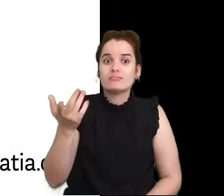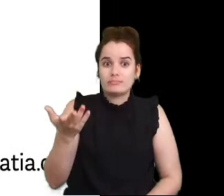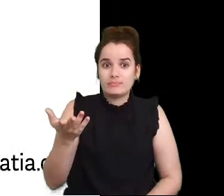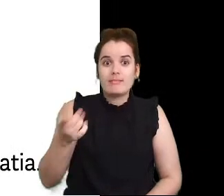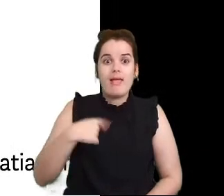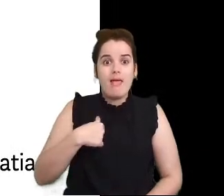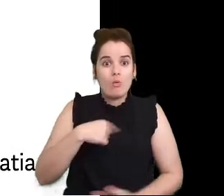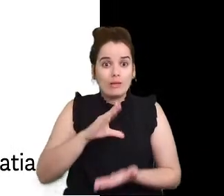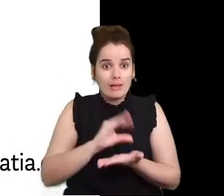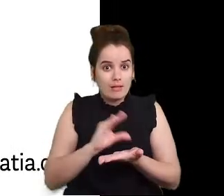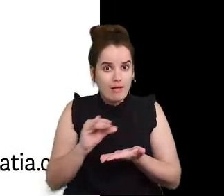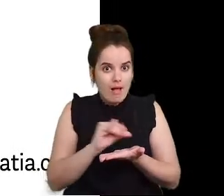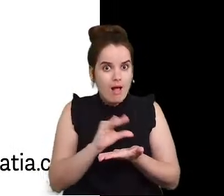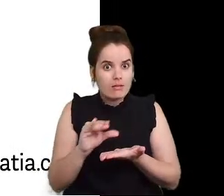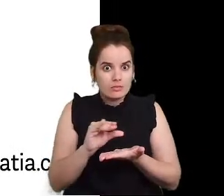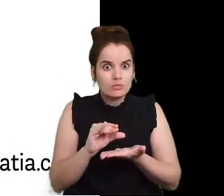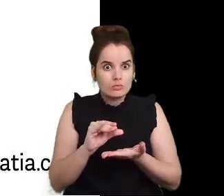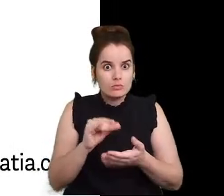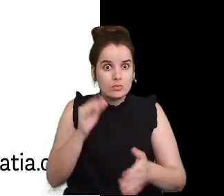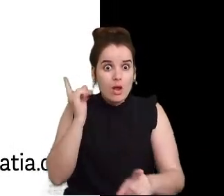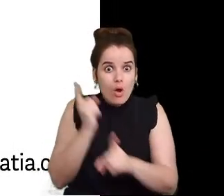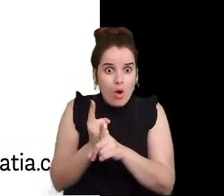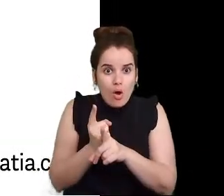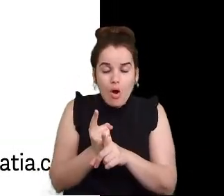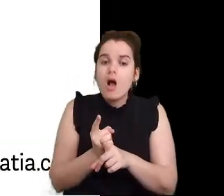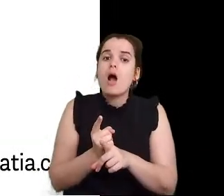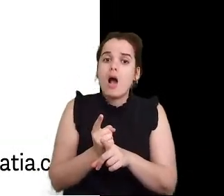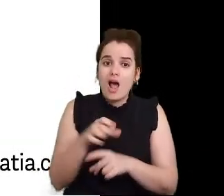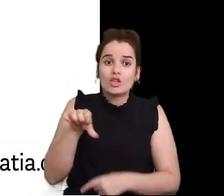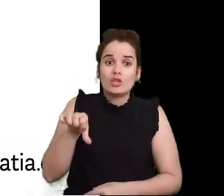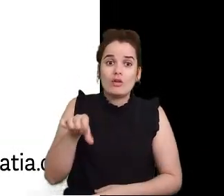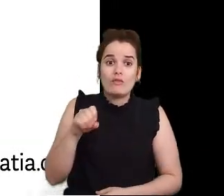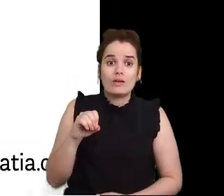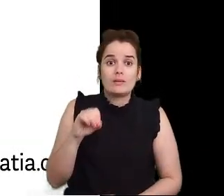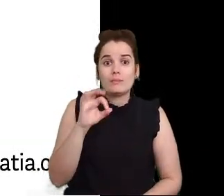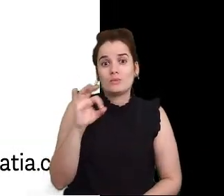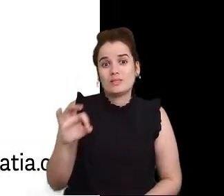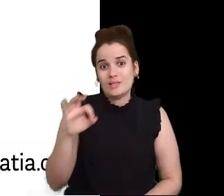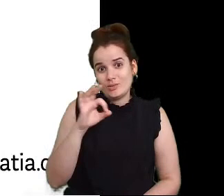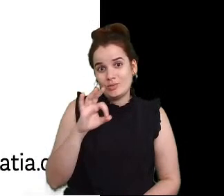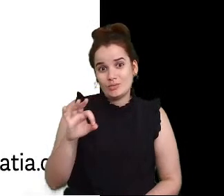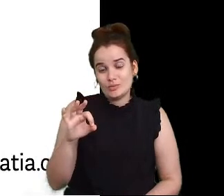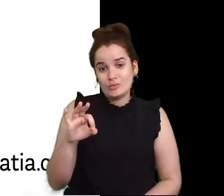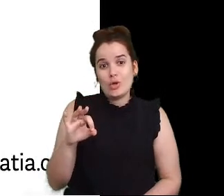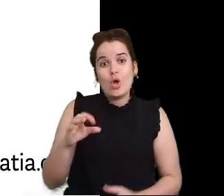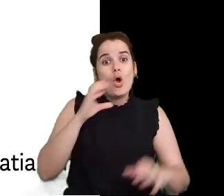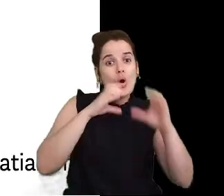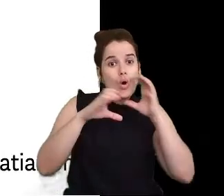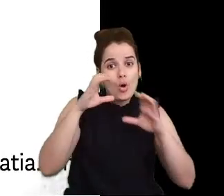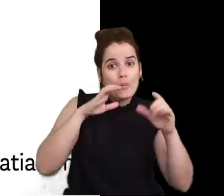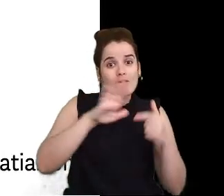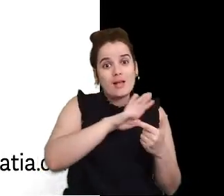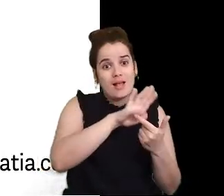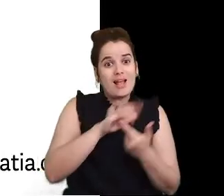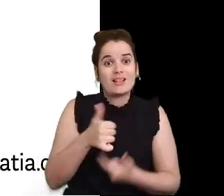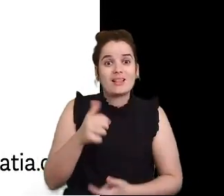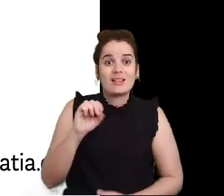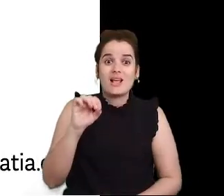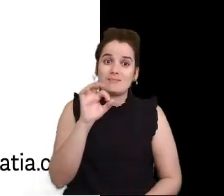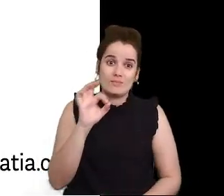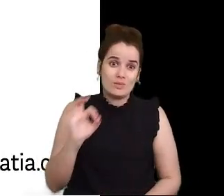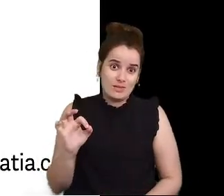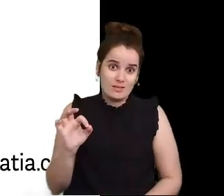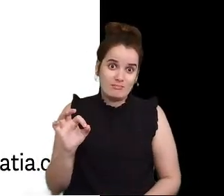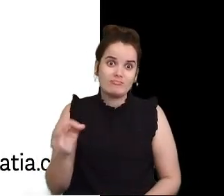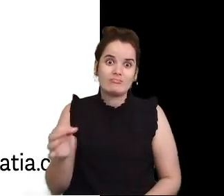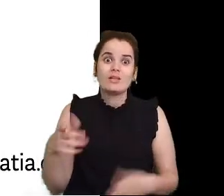of the work. Communication is only 10%. As someone who does that day to day, the most important thing is